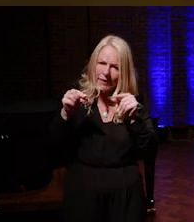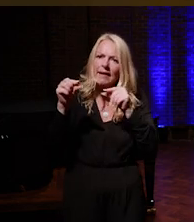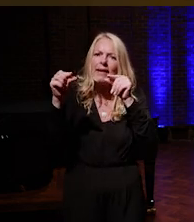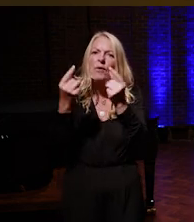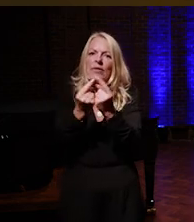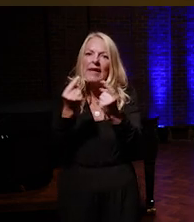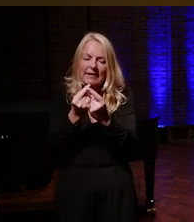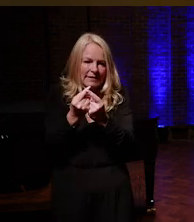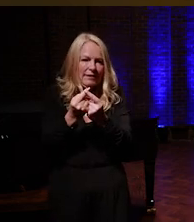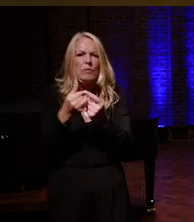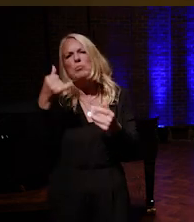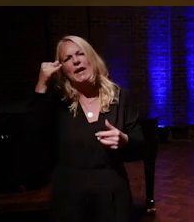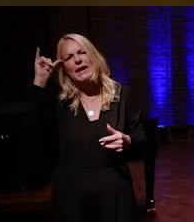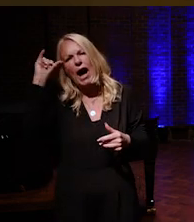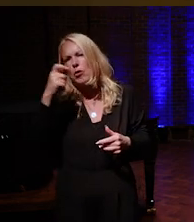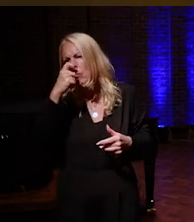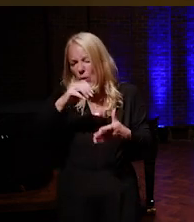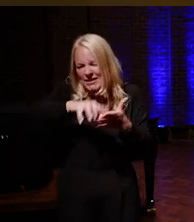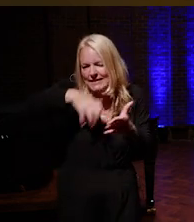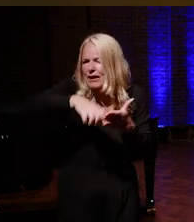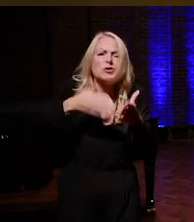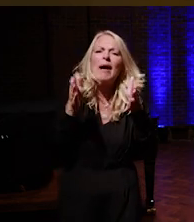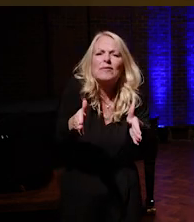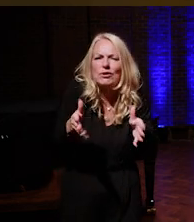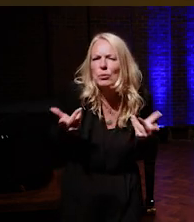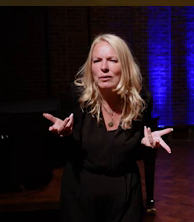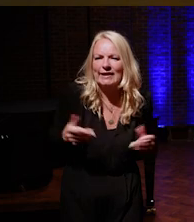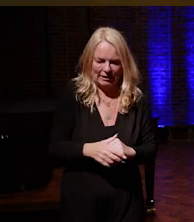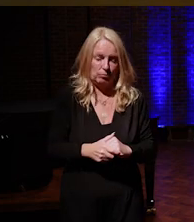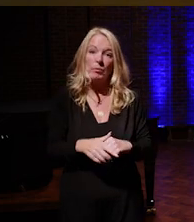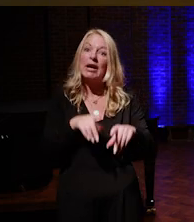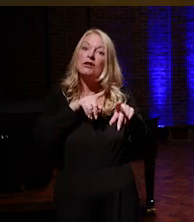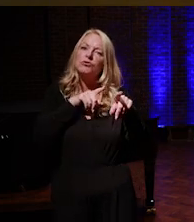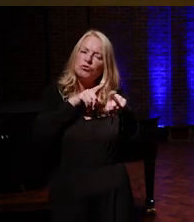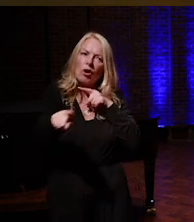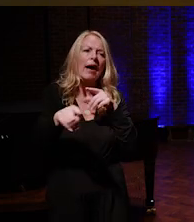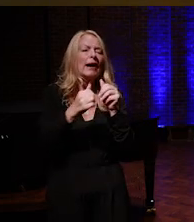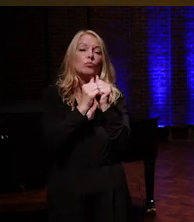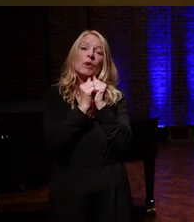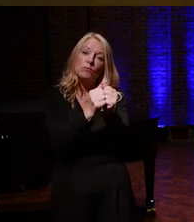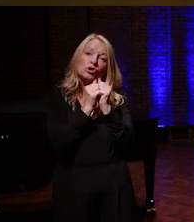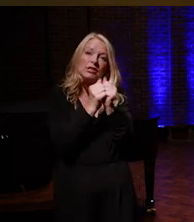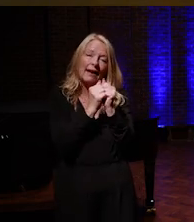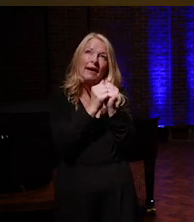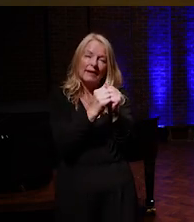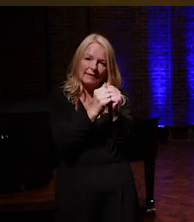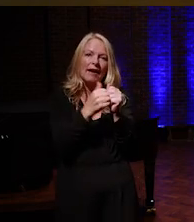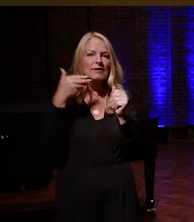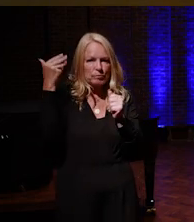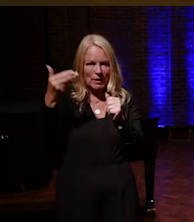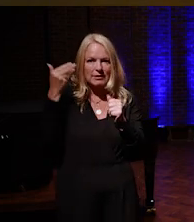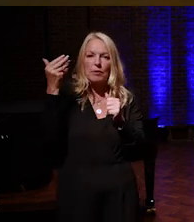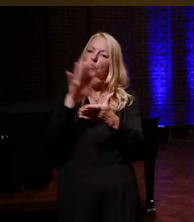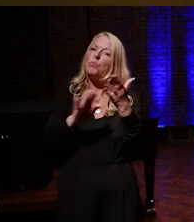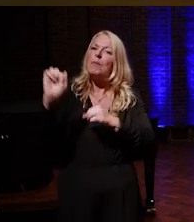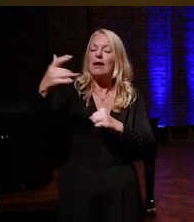start digging through cow dung. You can build up to that. But try to just appreciate them. Then your life will be